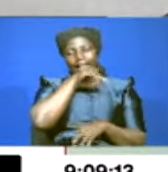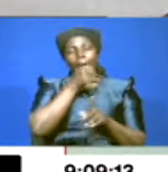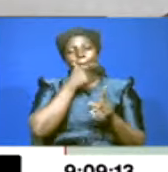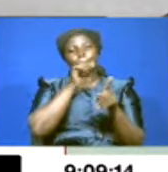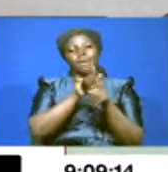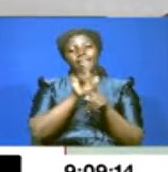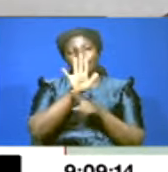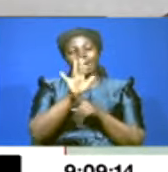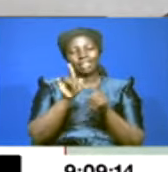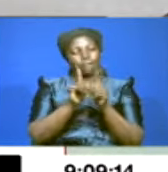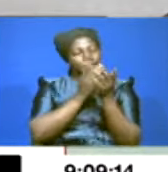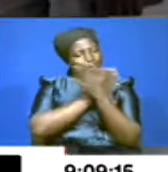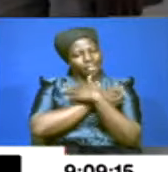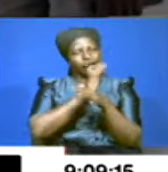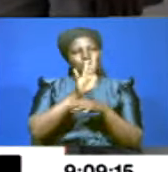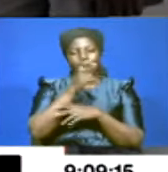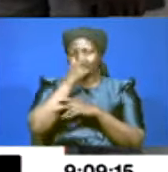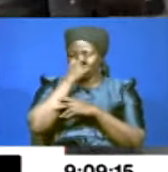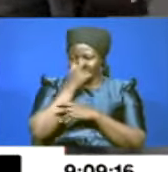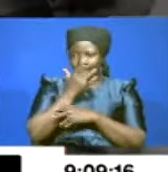favor and blessings.